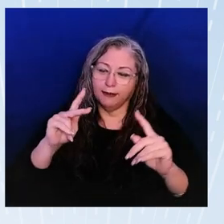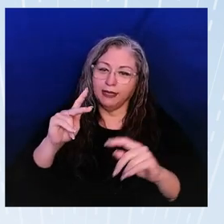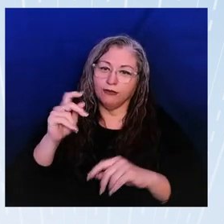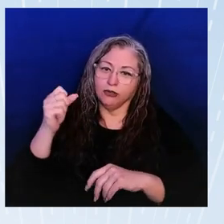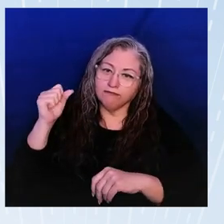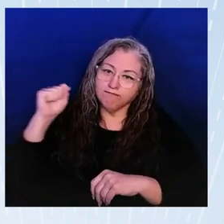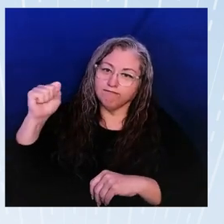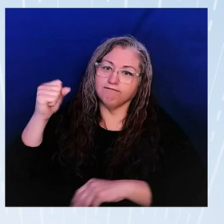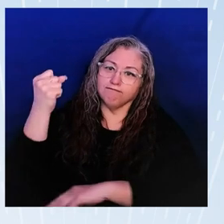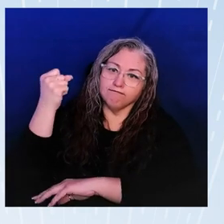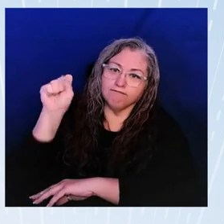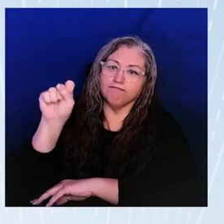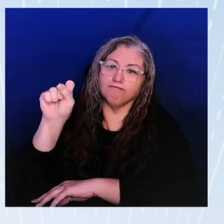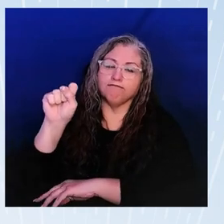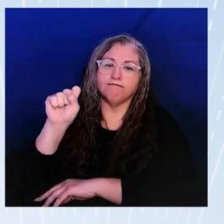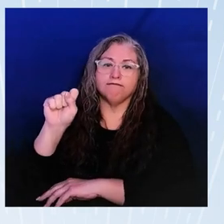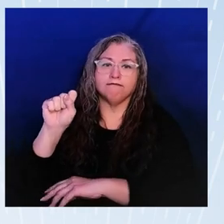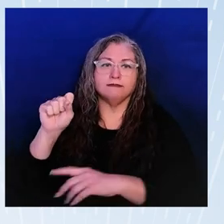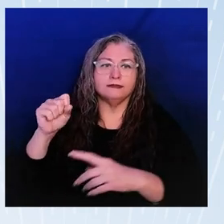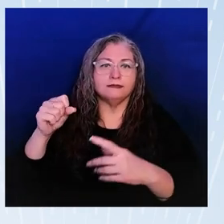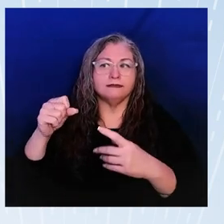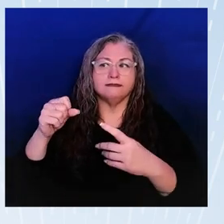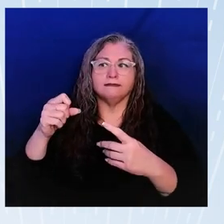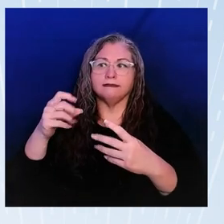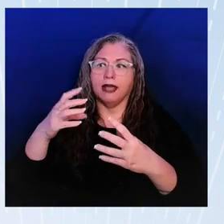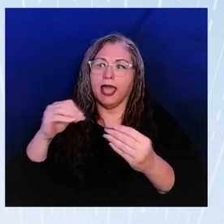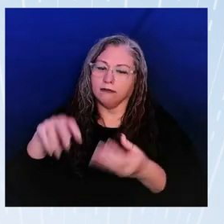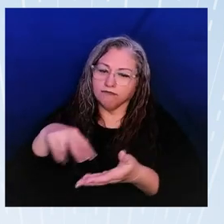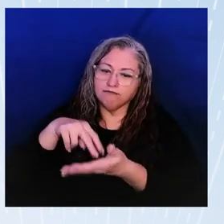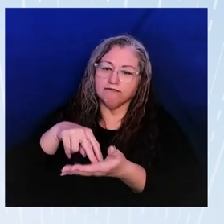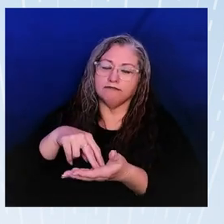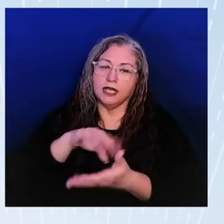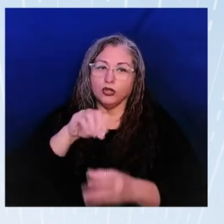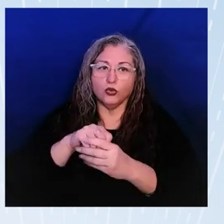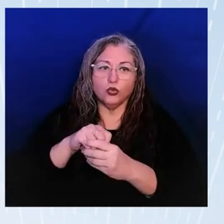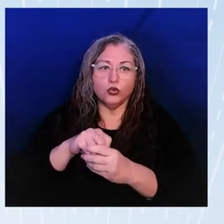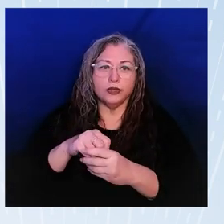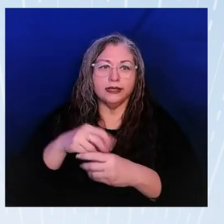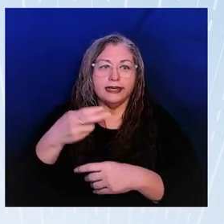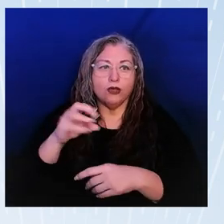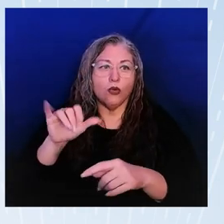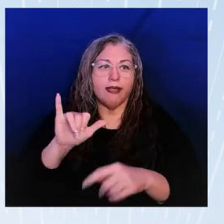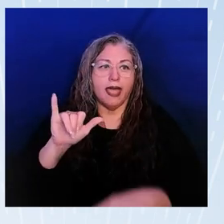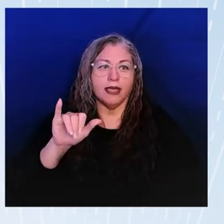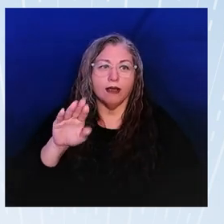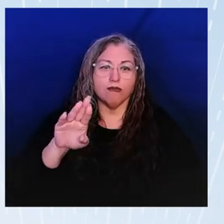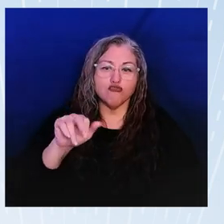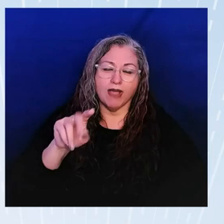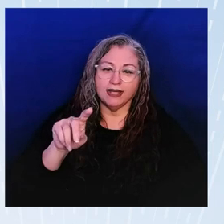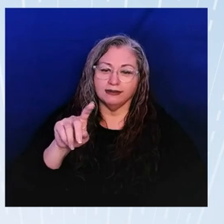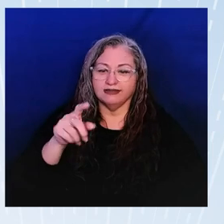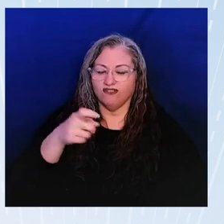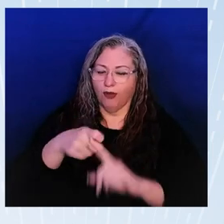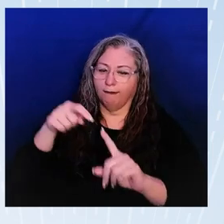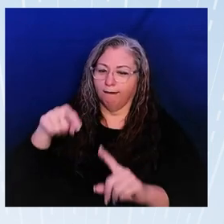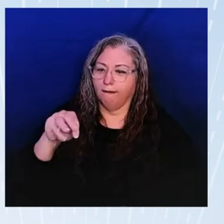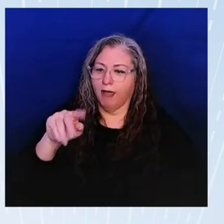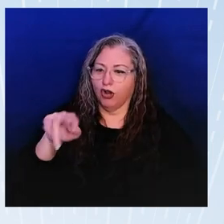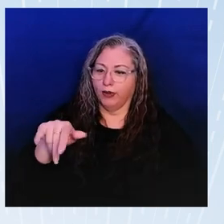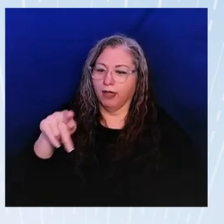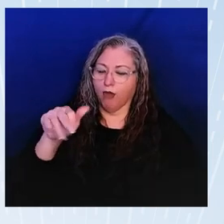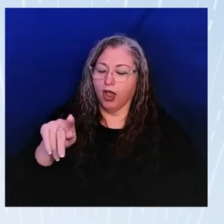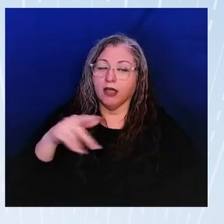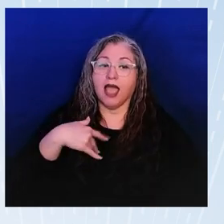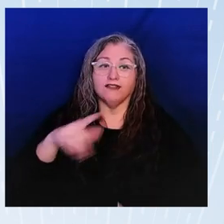community, including heroes like Bran from Monterey Park. I got a chance to meet